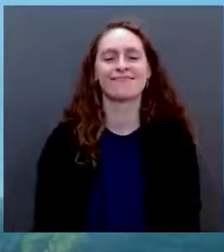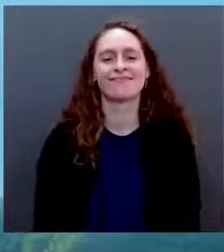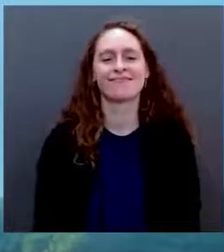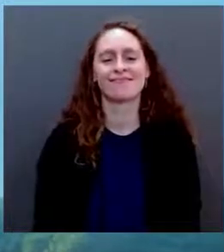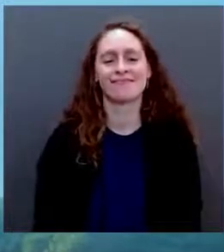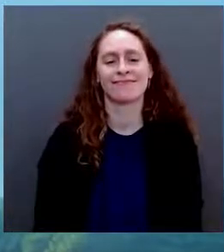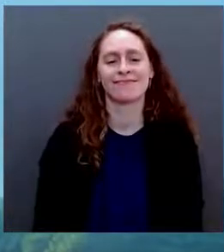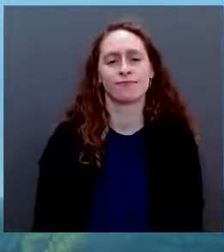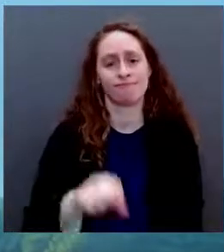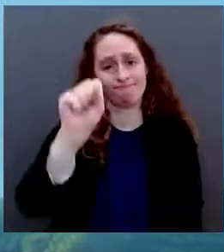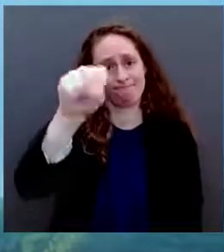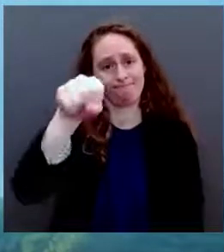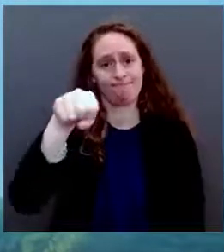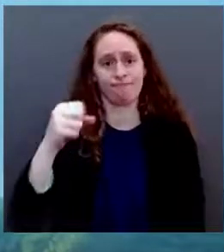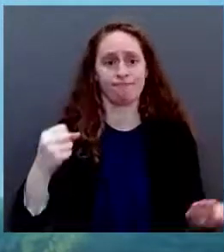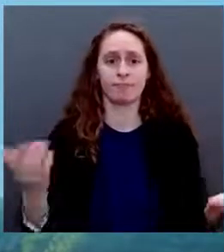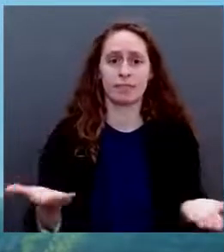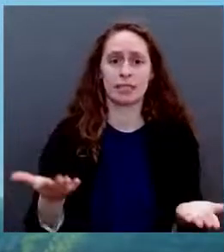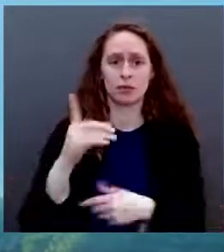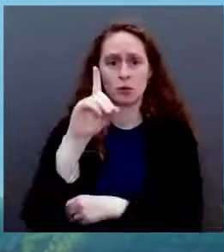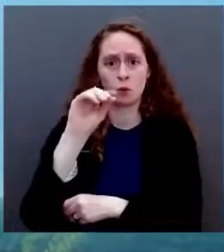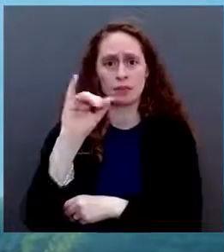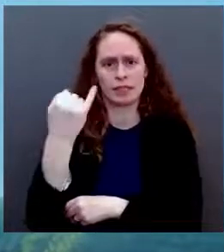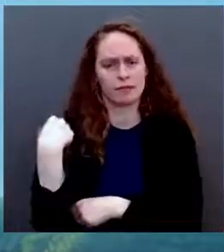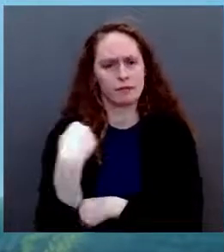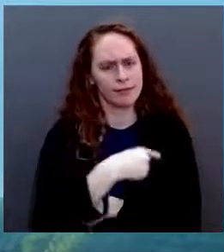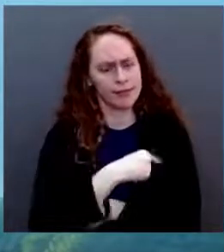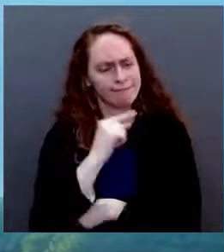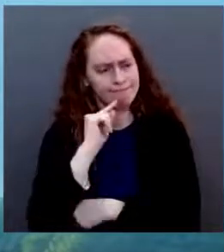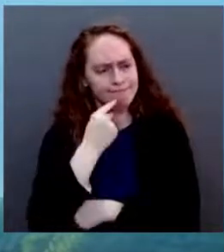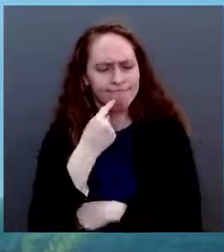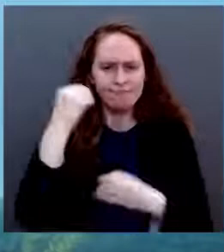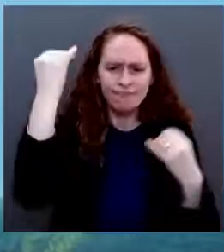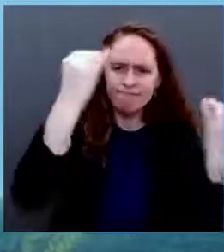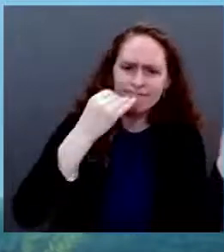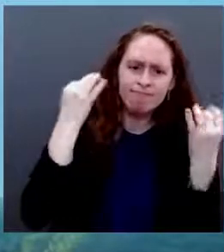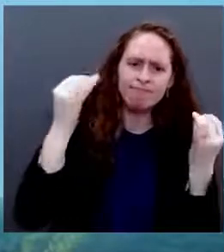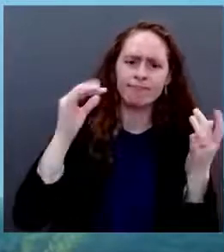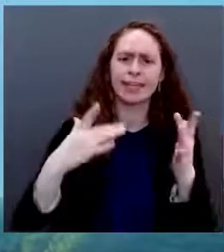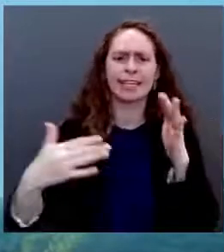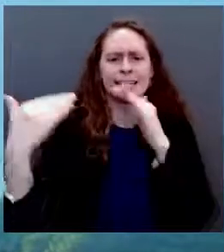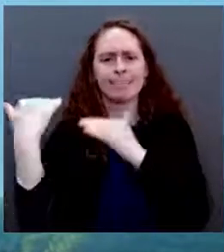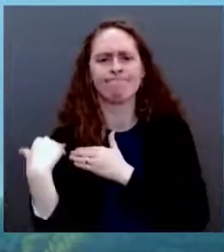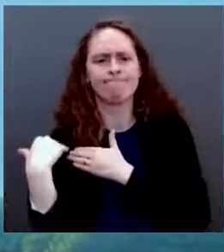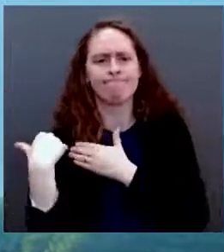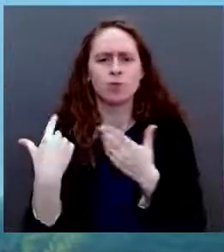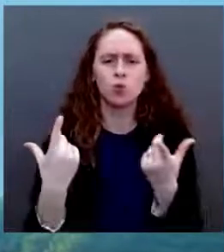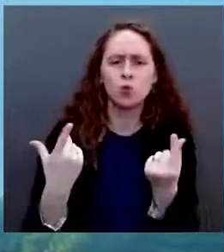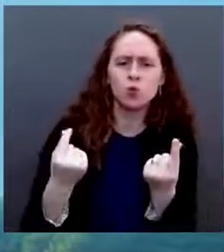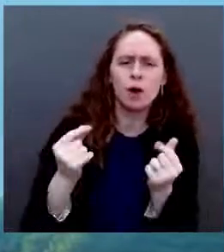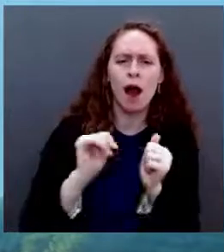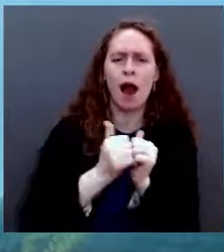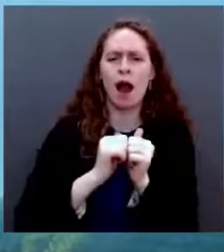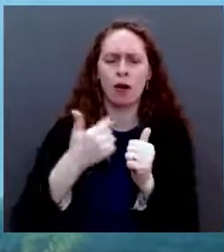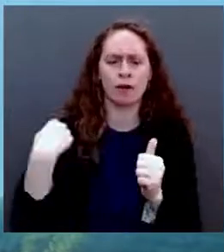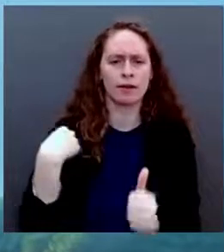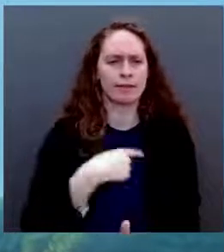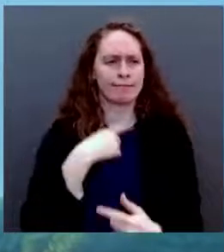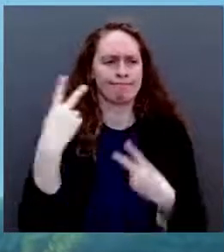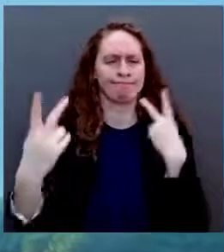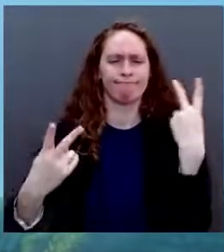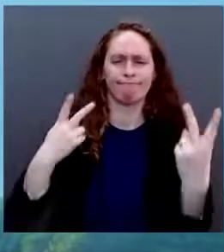responsibility to share with our partners across the federal government to protect consumers, safeguard competition, and ensure